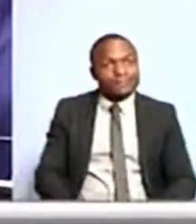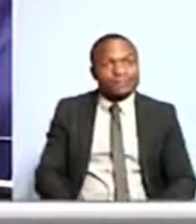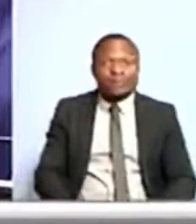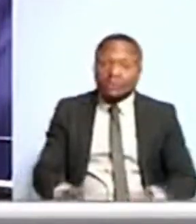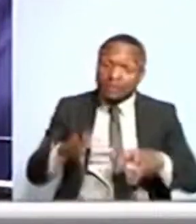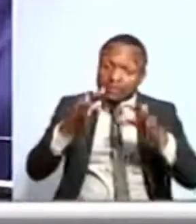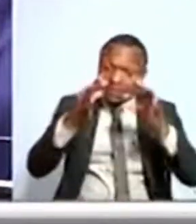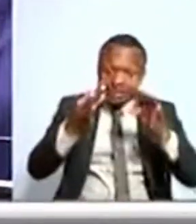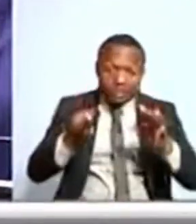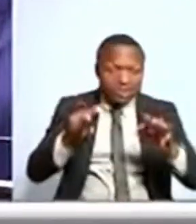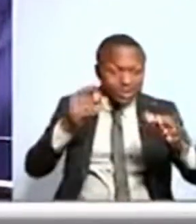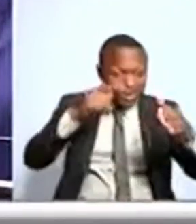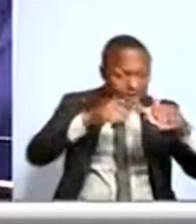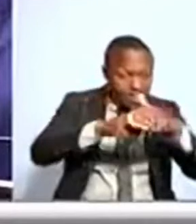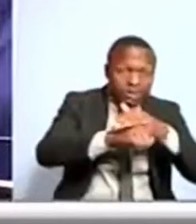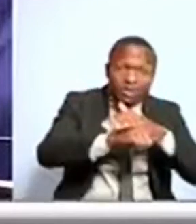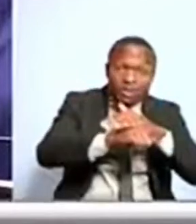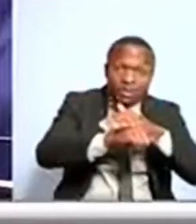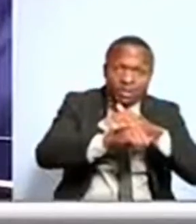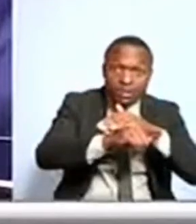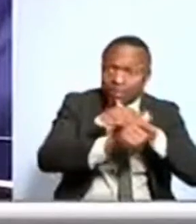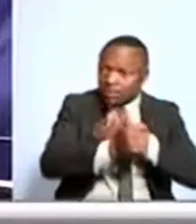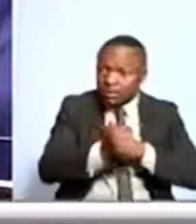whether you enter through cadastre